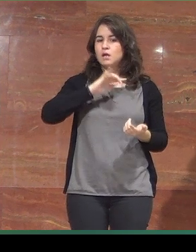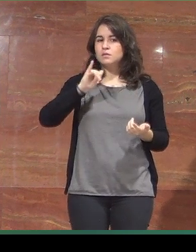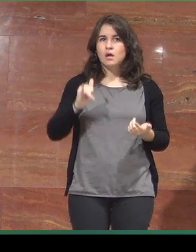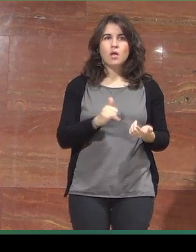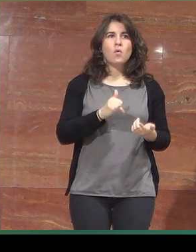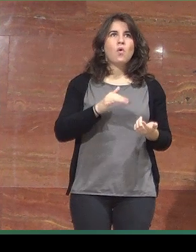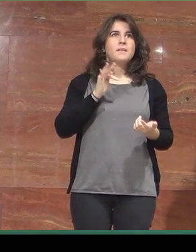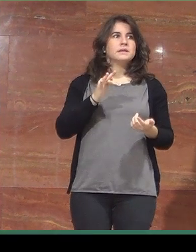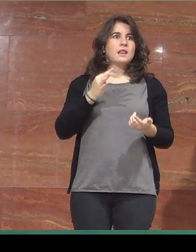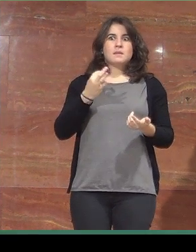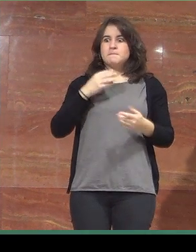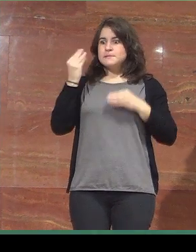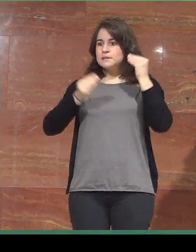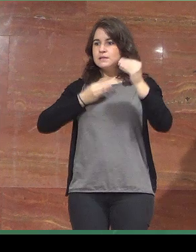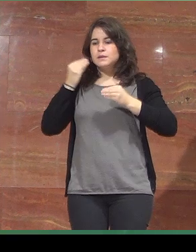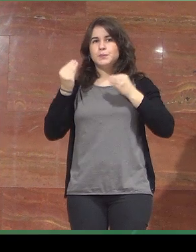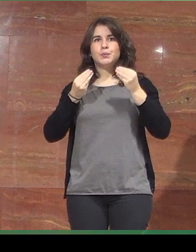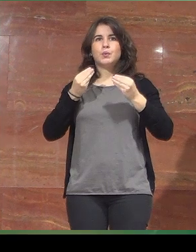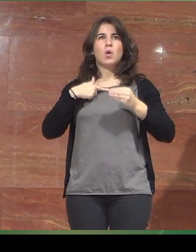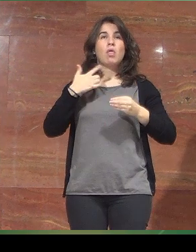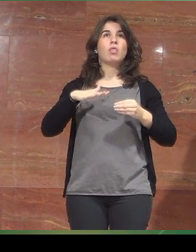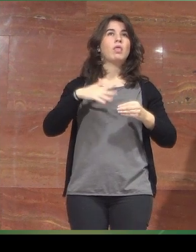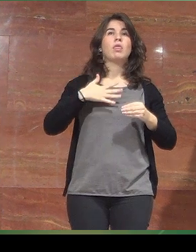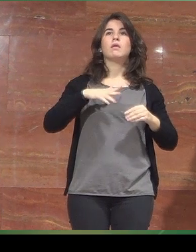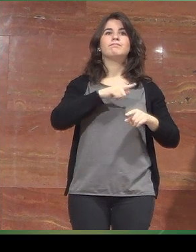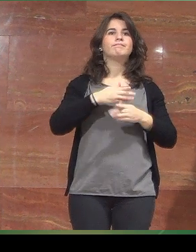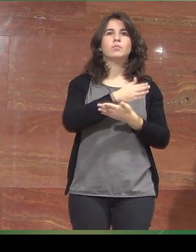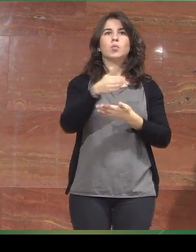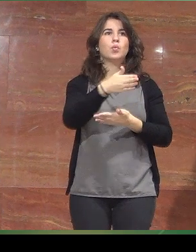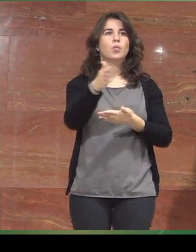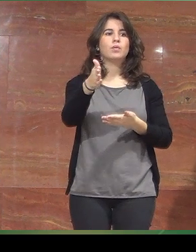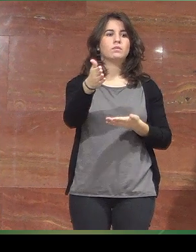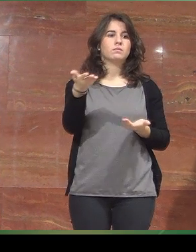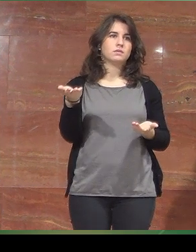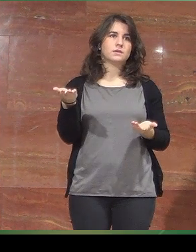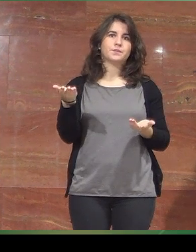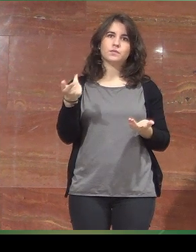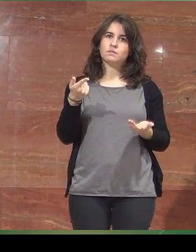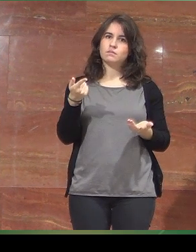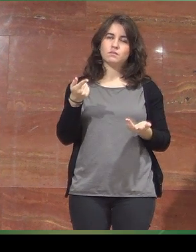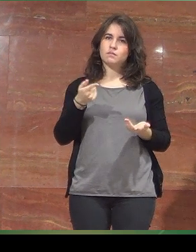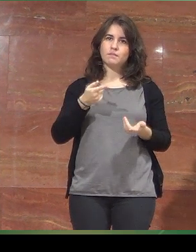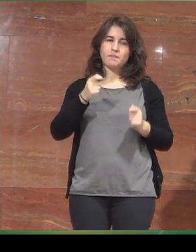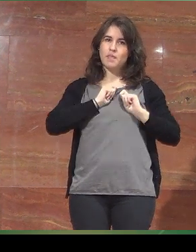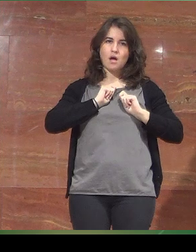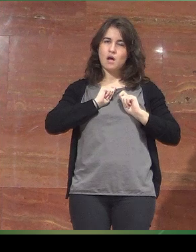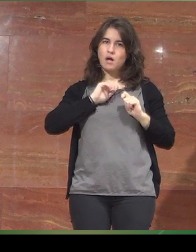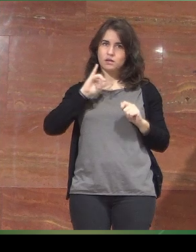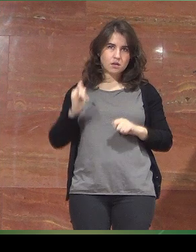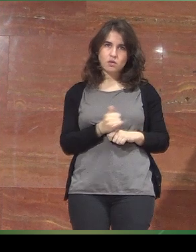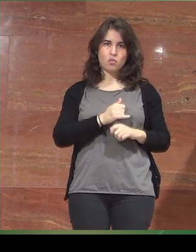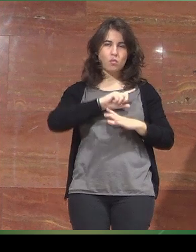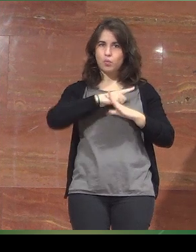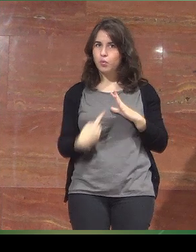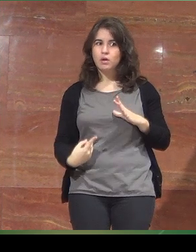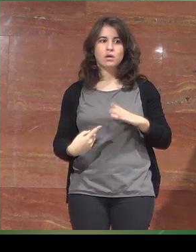going, is exhausting. A lot of people find it very difficult to concentrate or to remain vigilant.